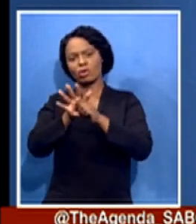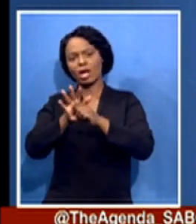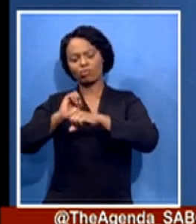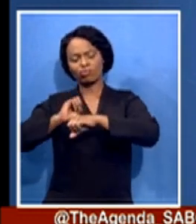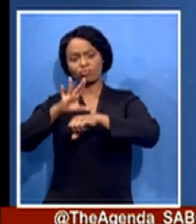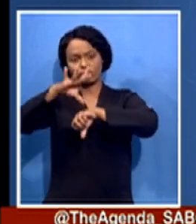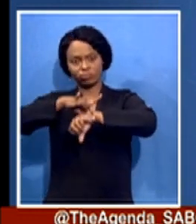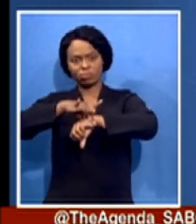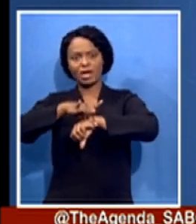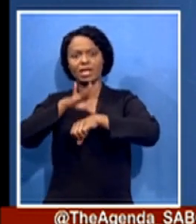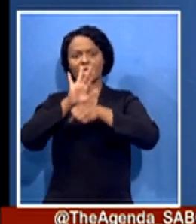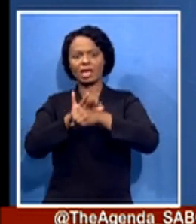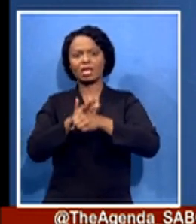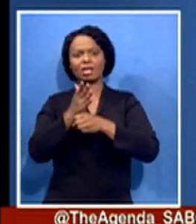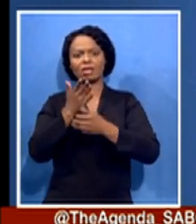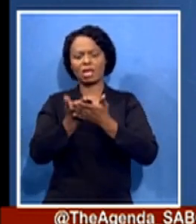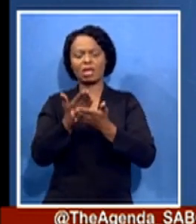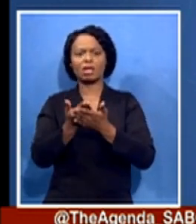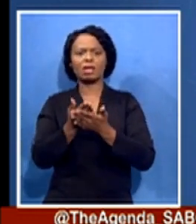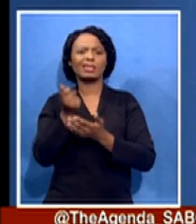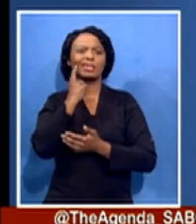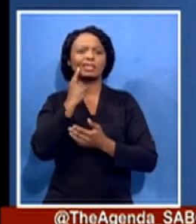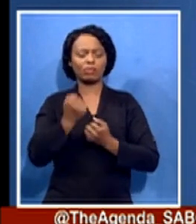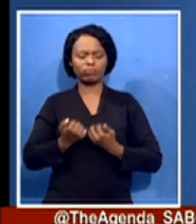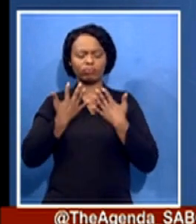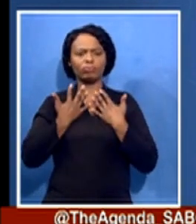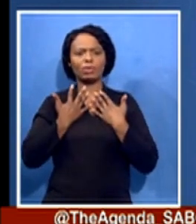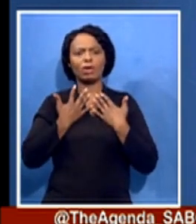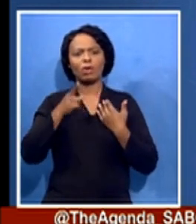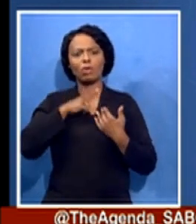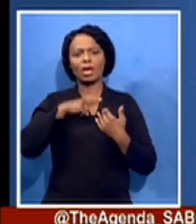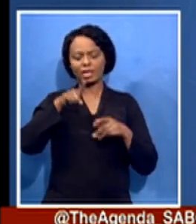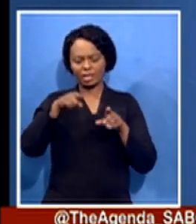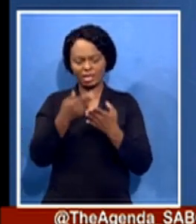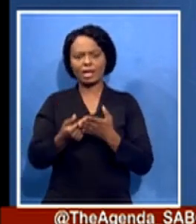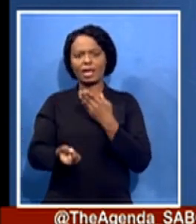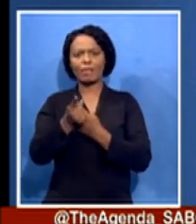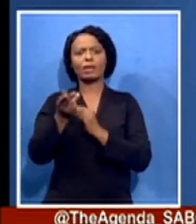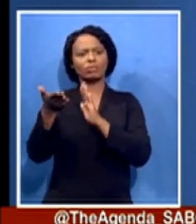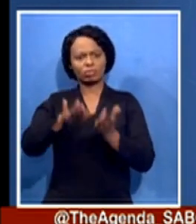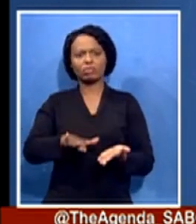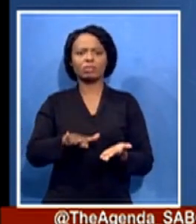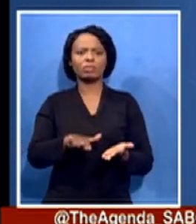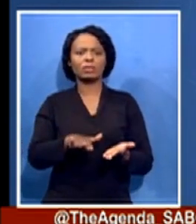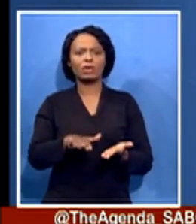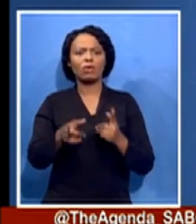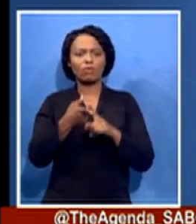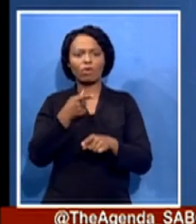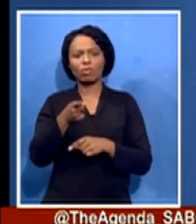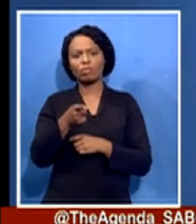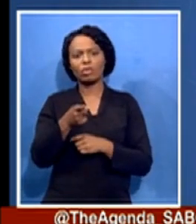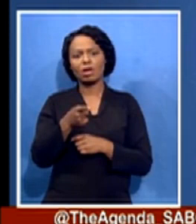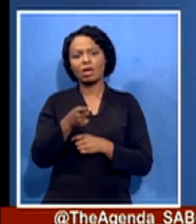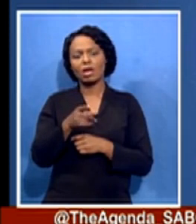potentially, if you're older, particularly to kill you than any of these side effects. I wonder, though, with regards